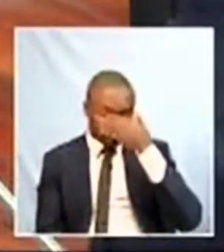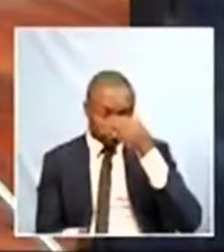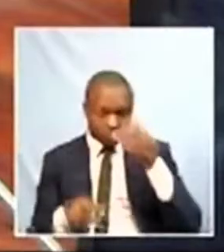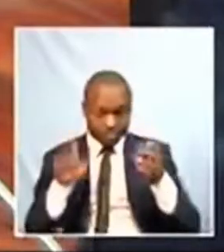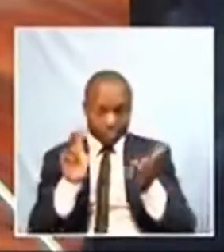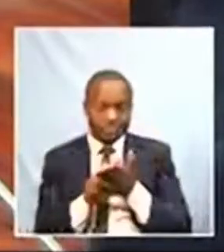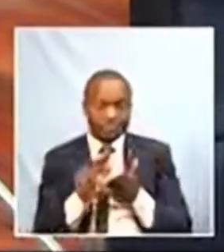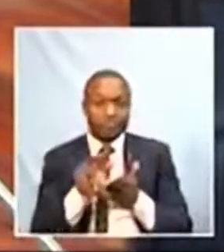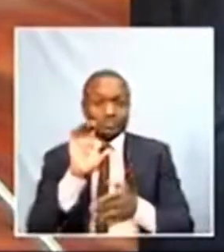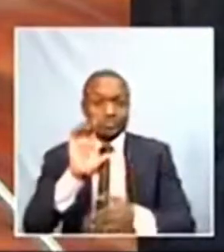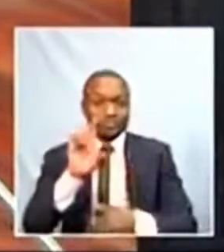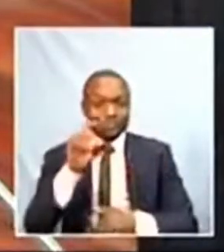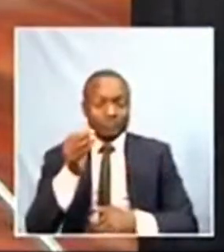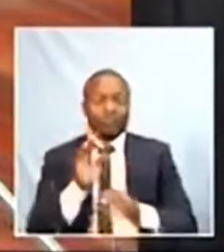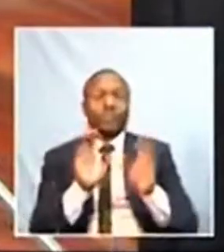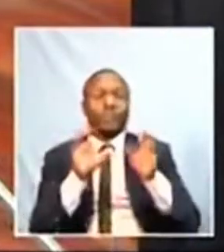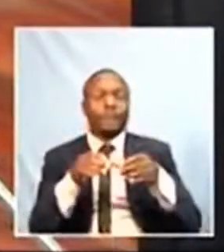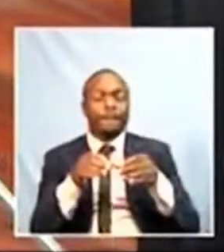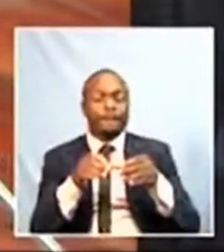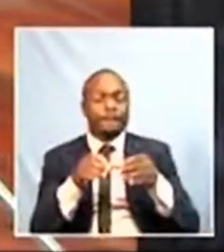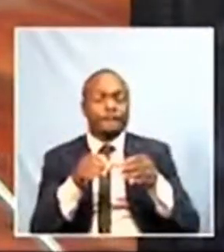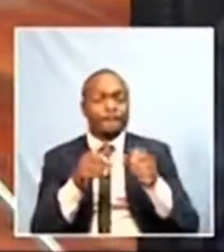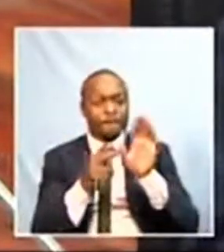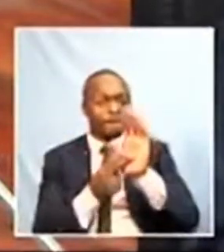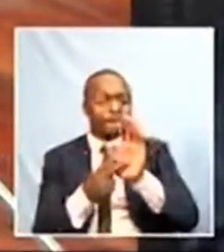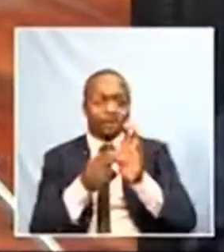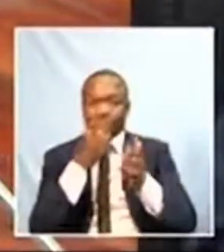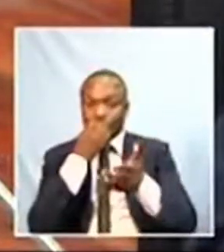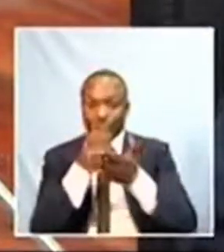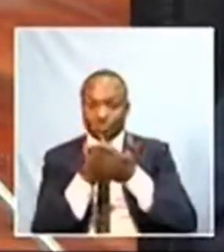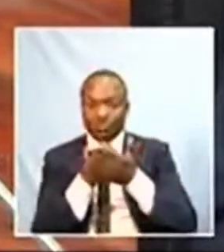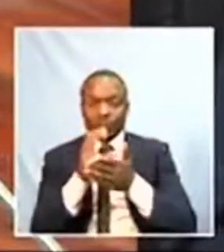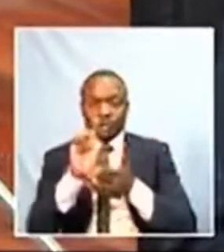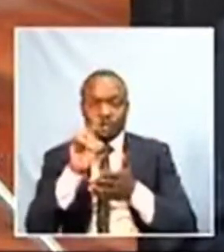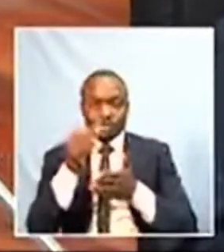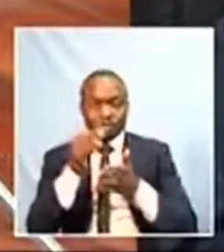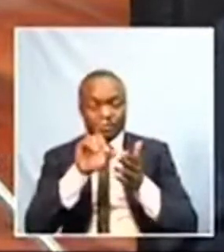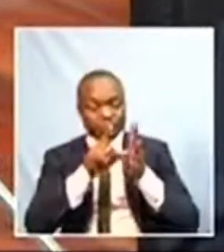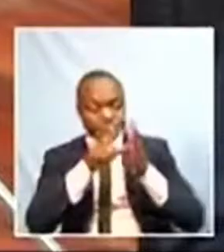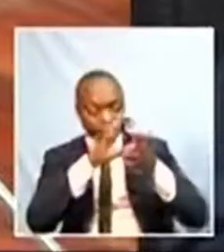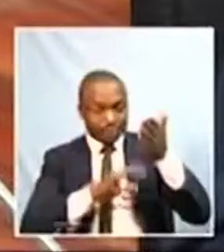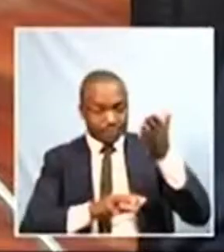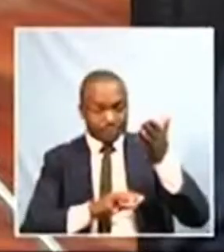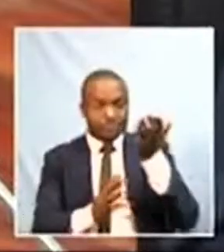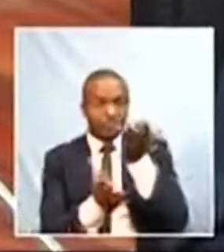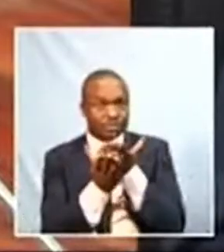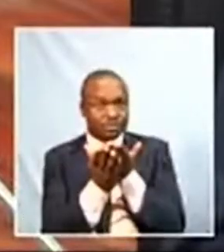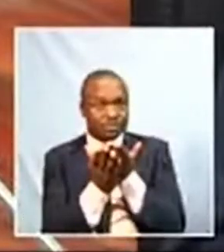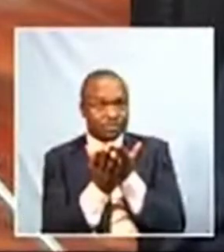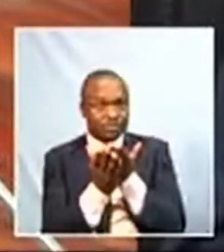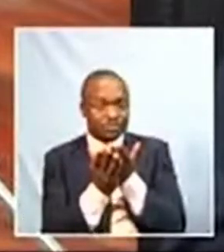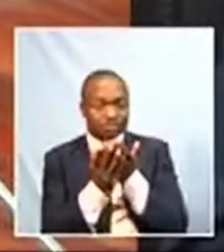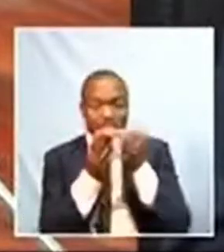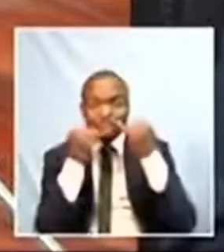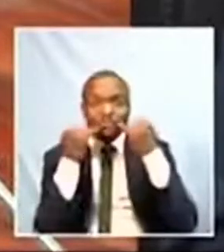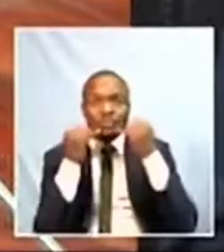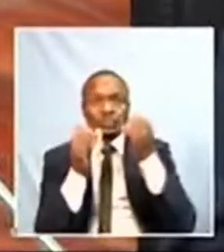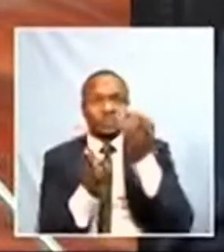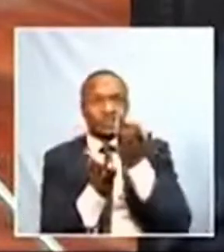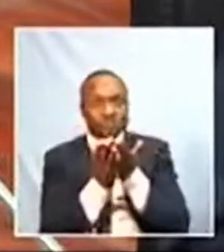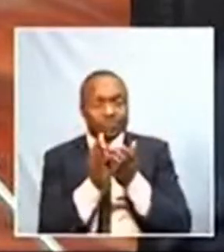by the CDF committee as evidenced in the CDF minutes attached for reference in Appendix 4,